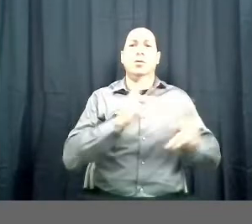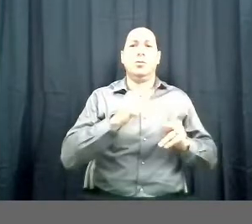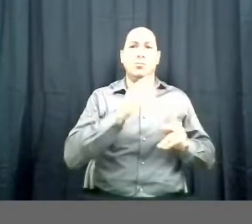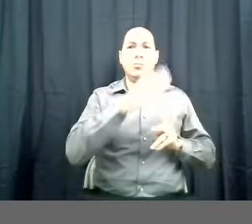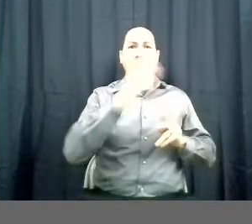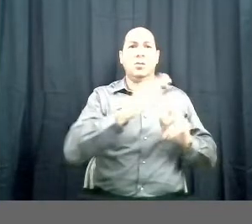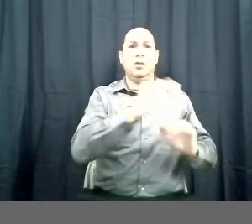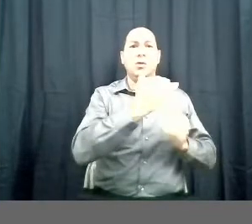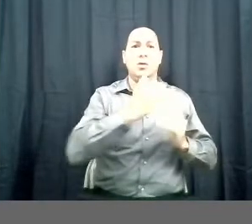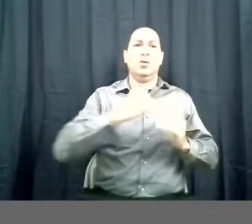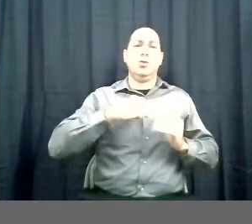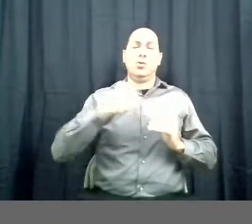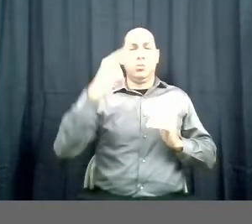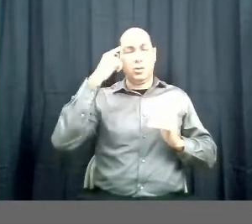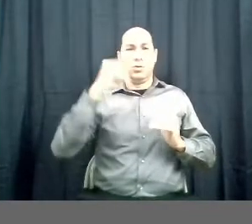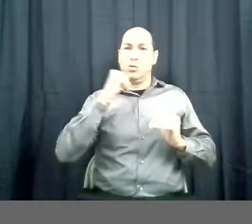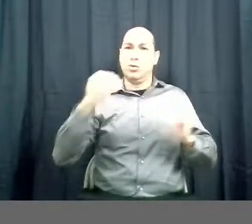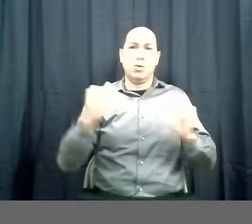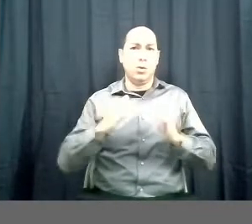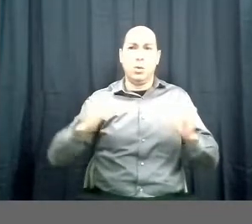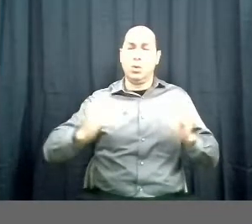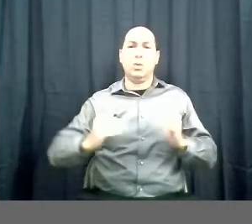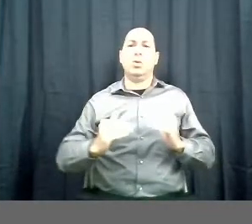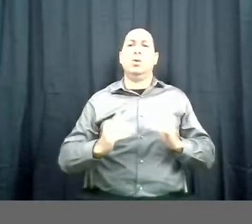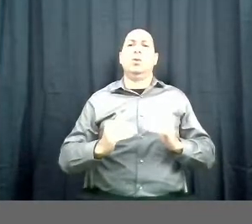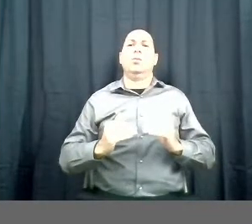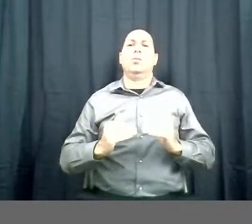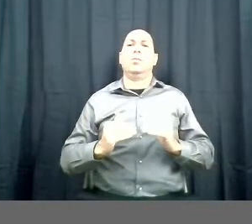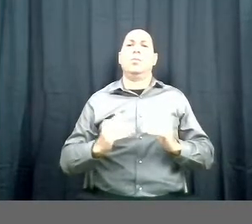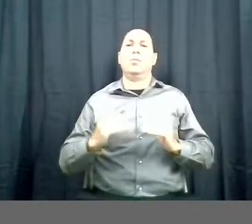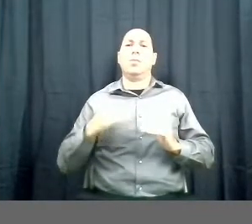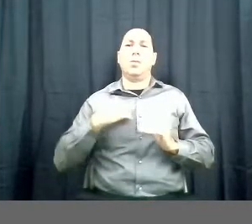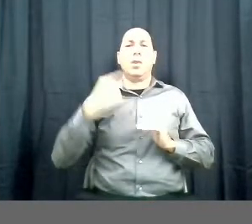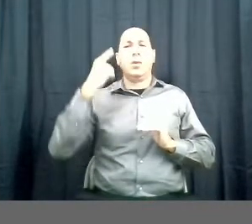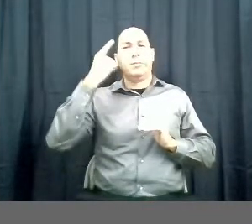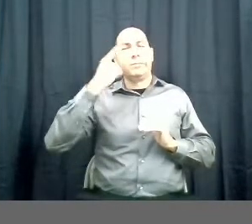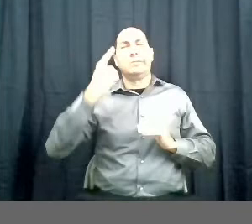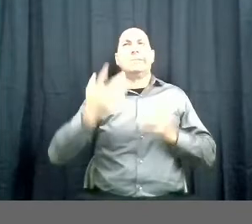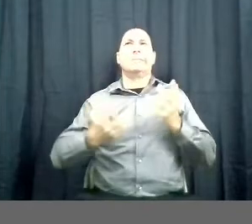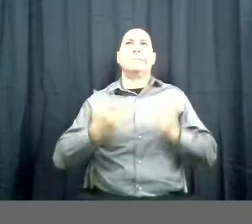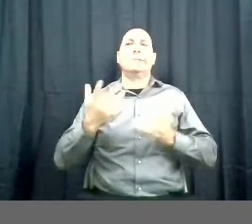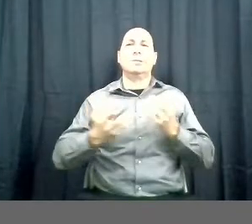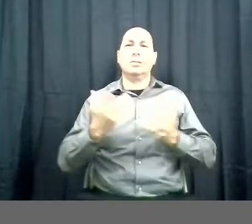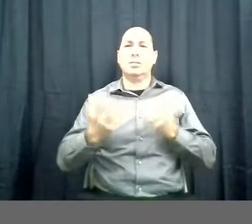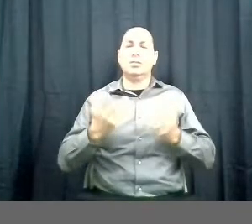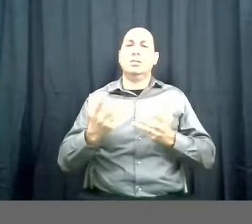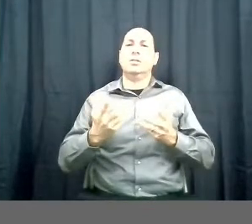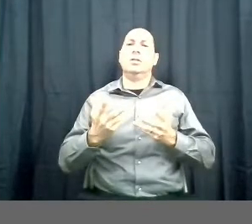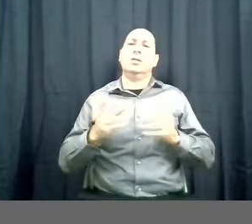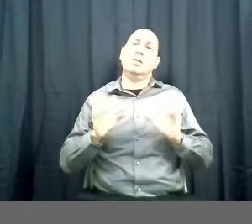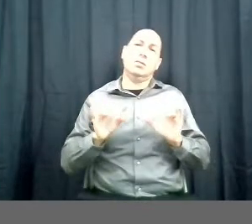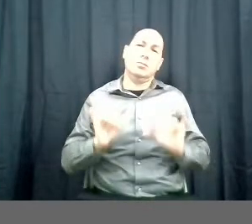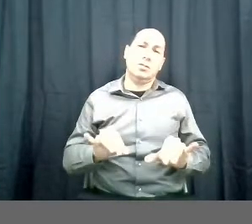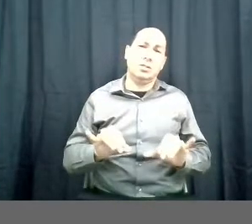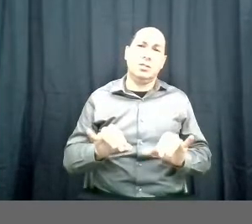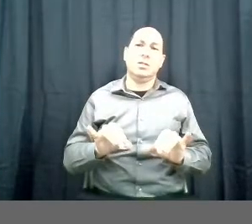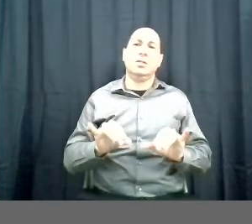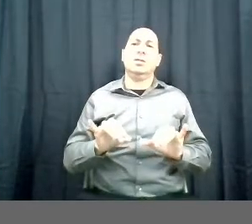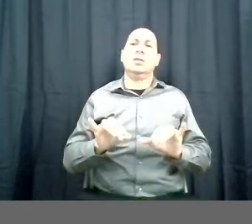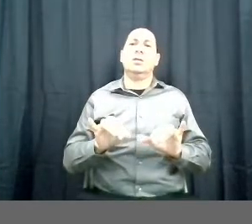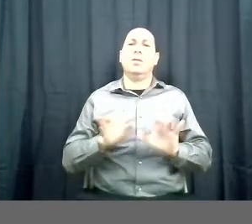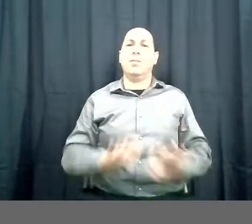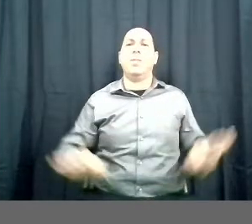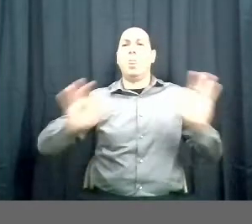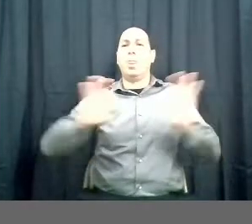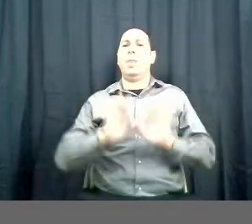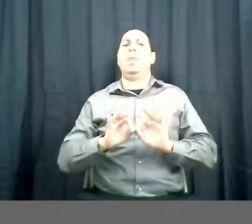I think it probably will be received as such. But I think it's important that we get to